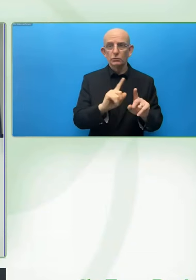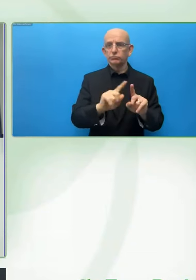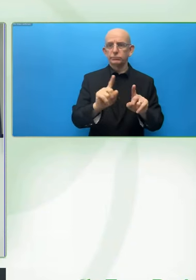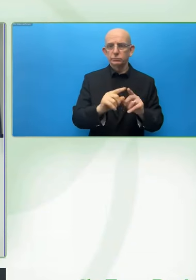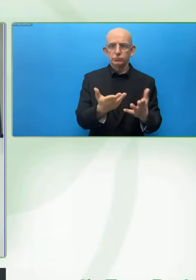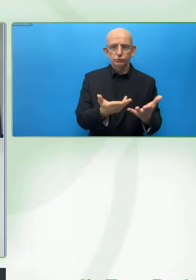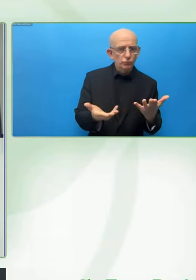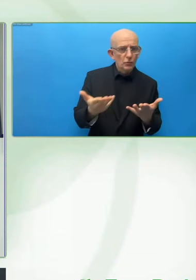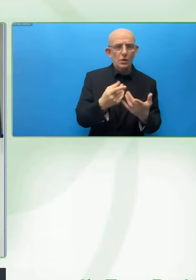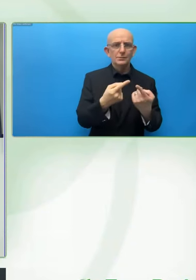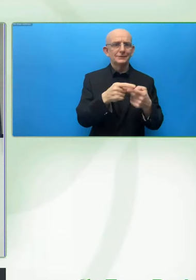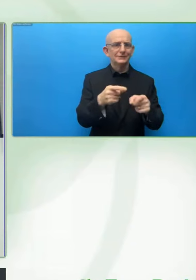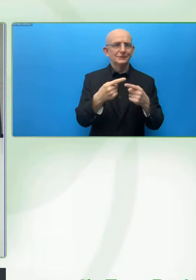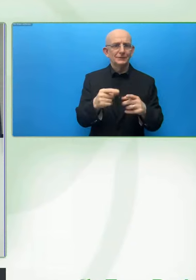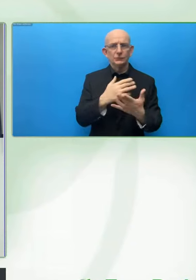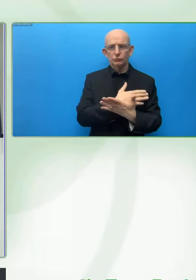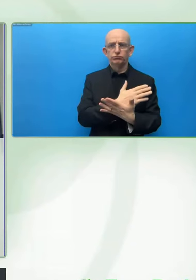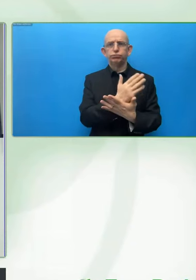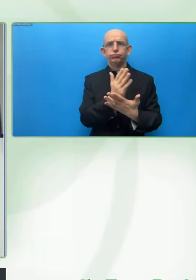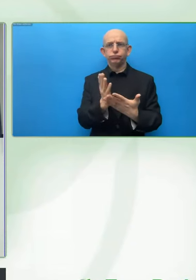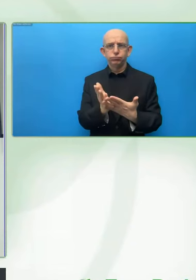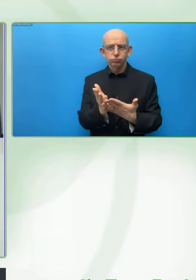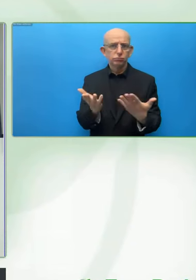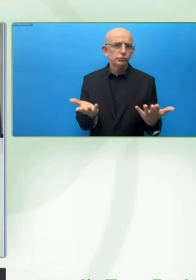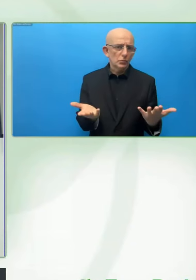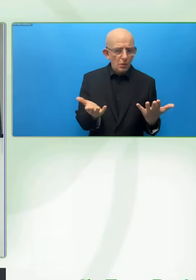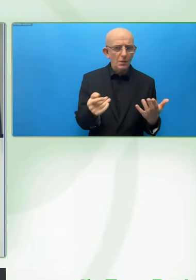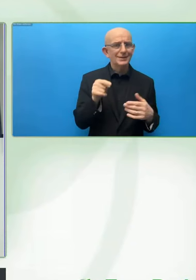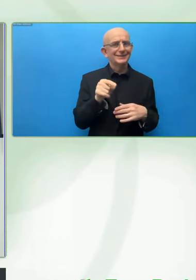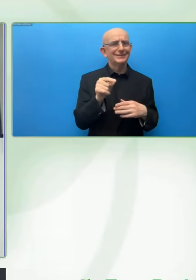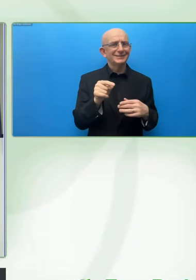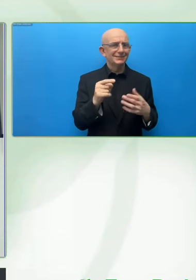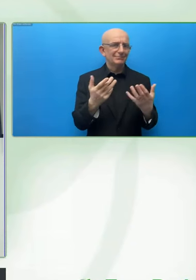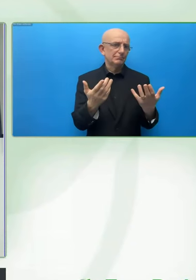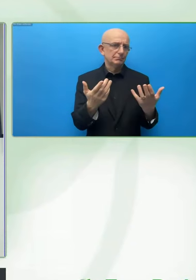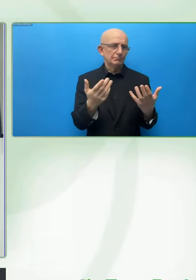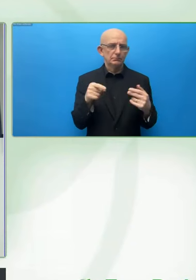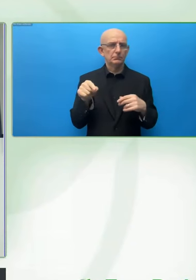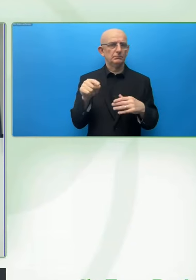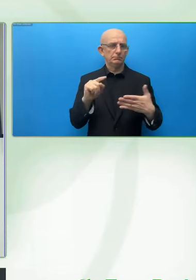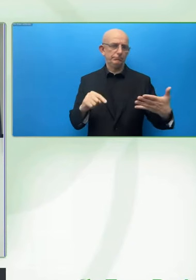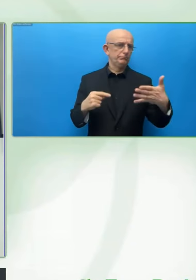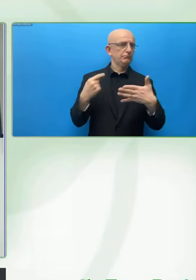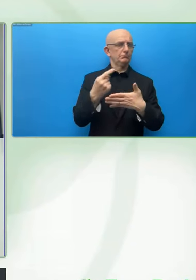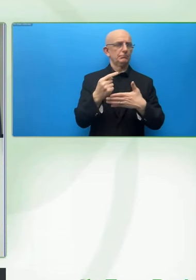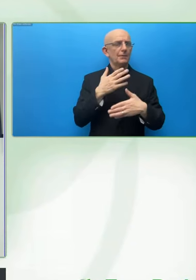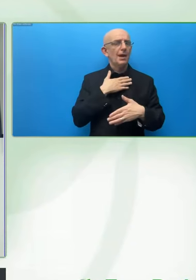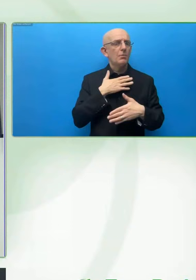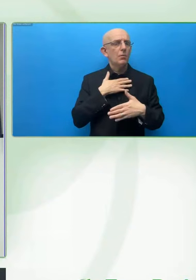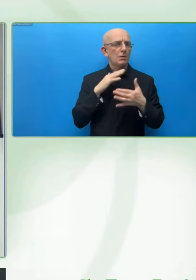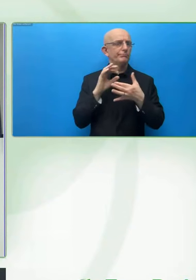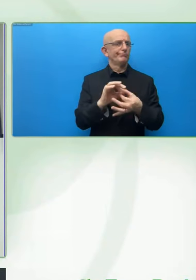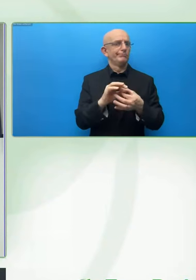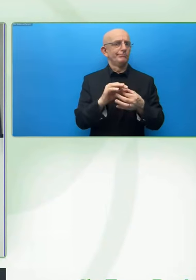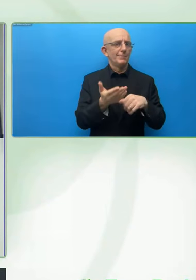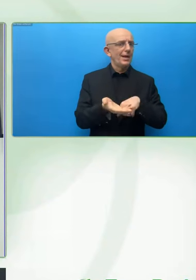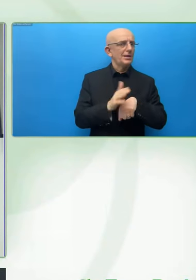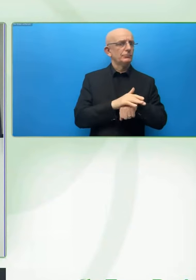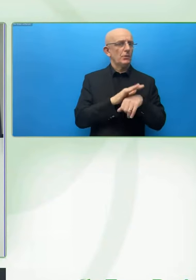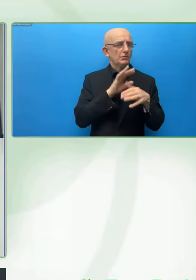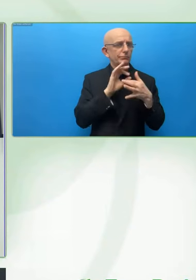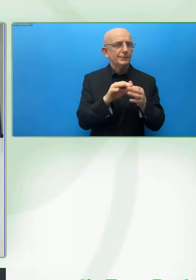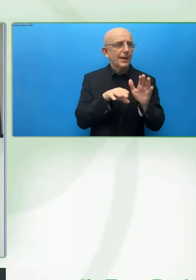accessibility experts and the contact points. And yes, we are indeed planning to have a meeting